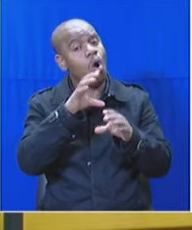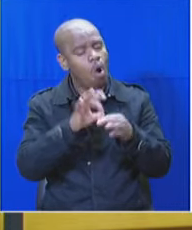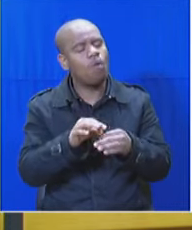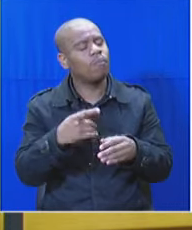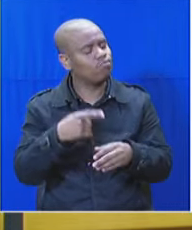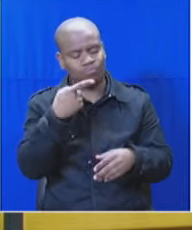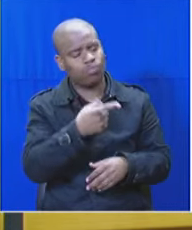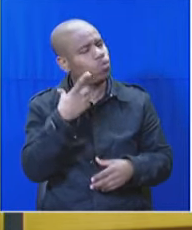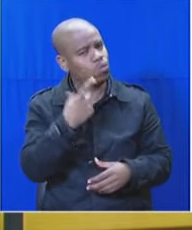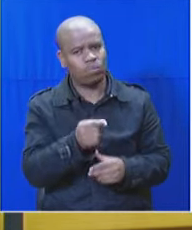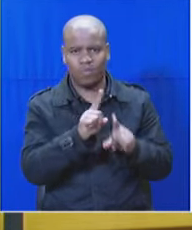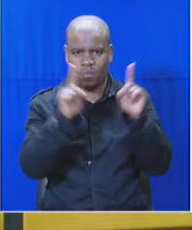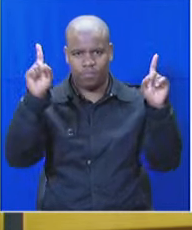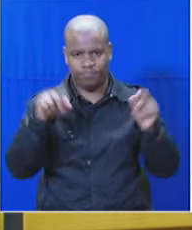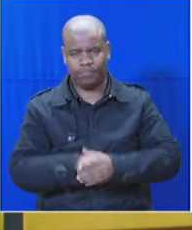benches.